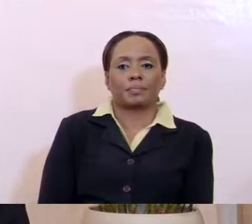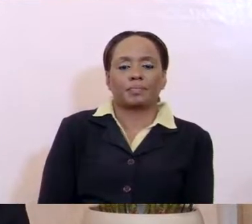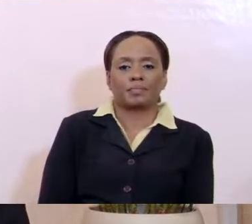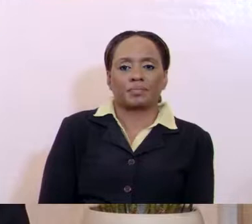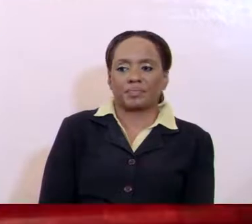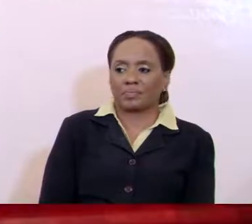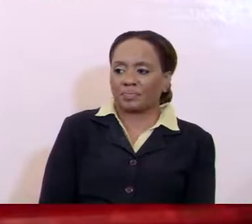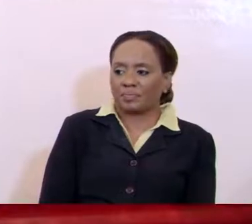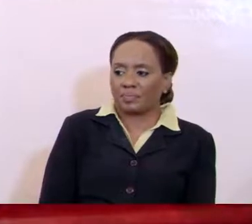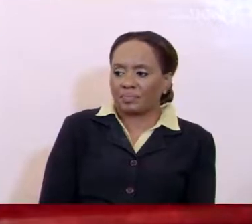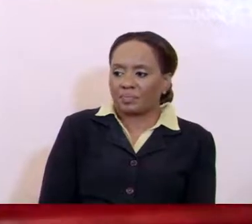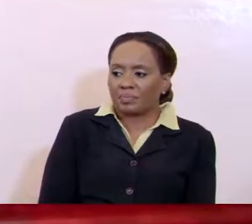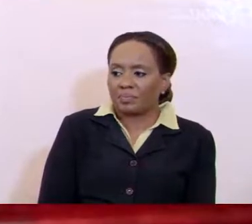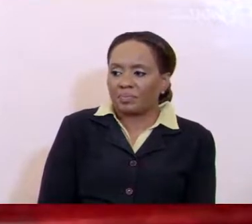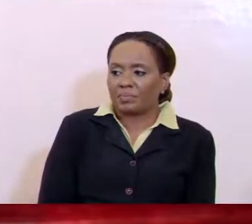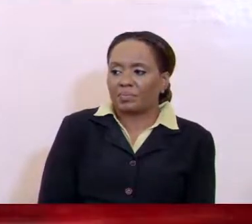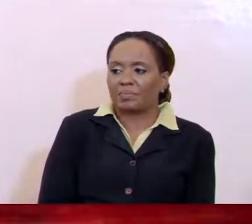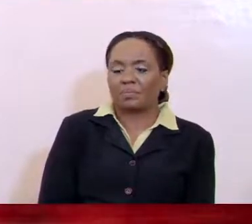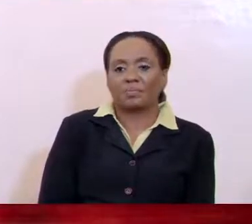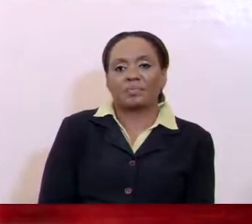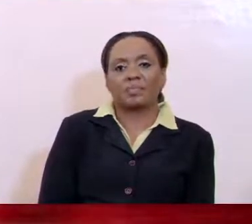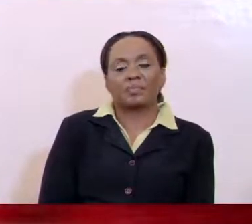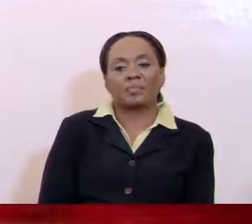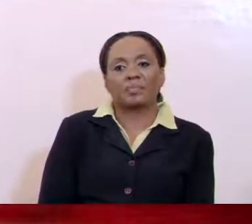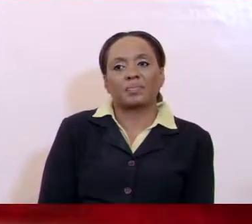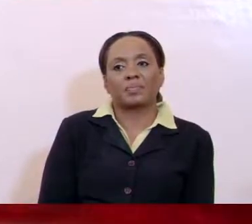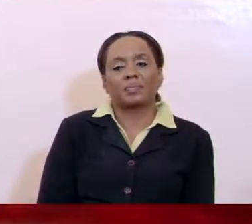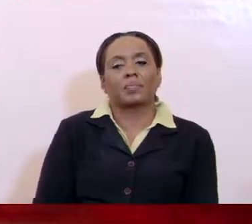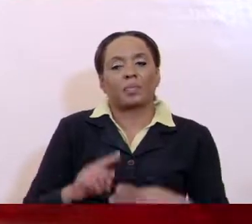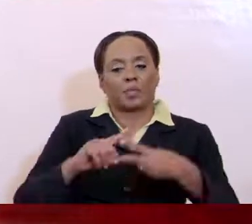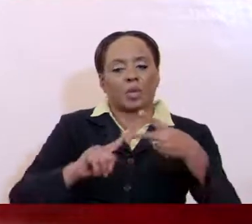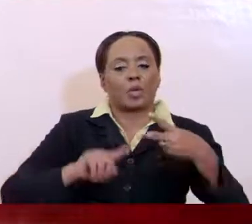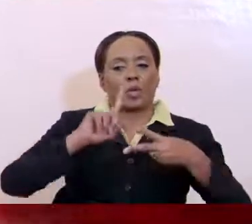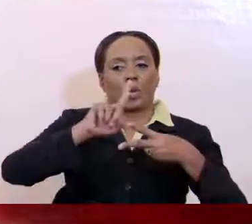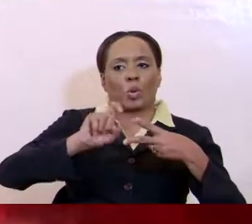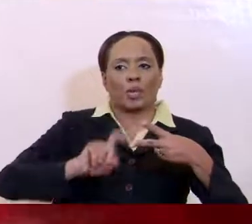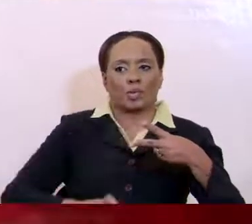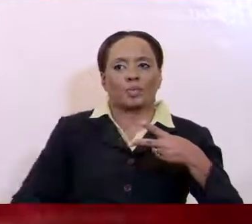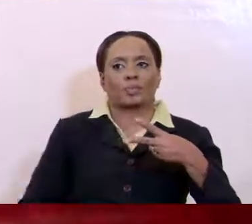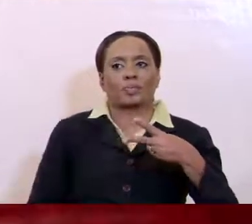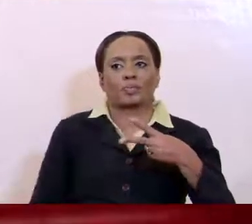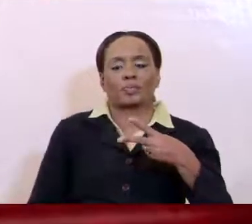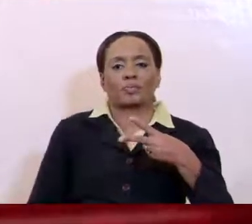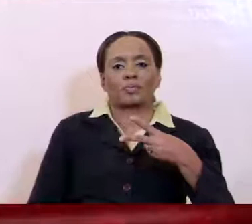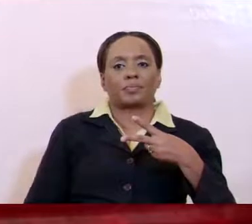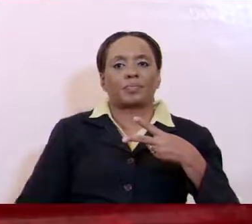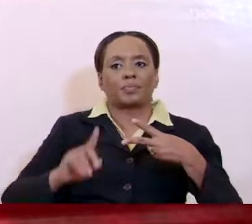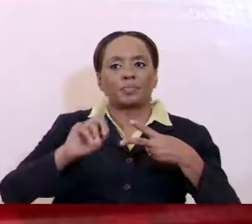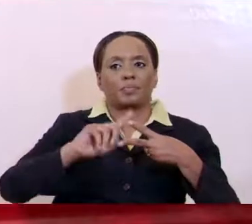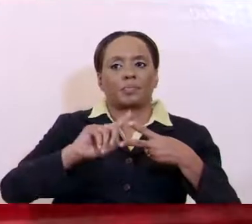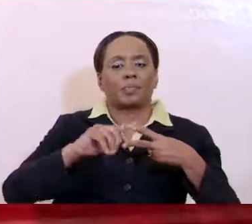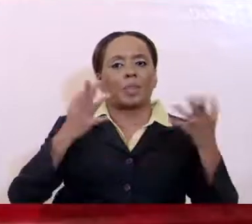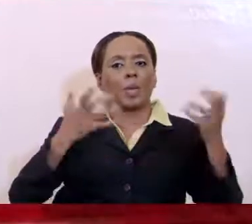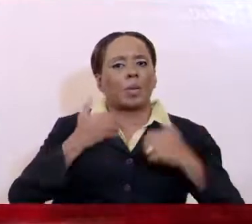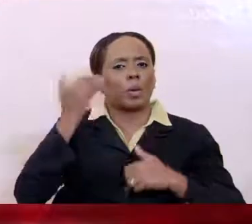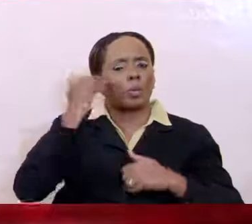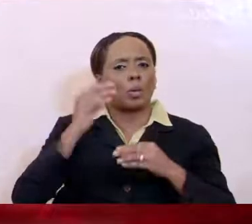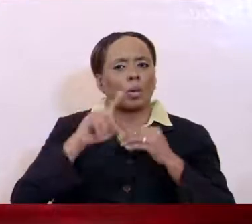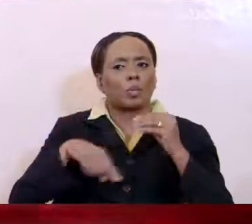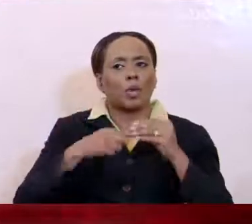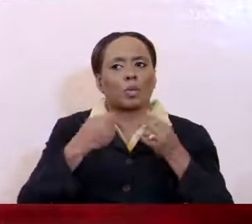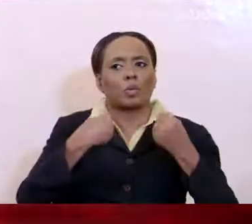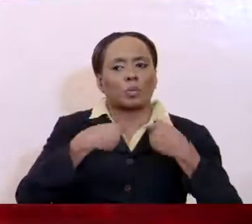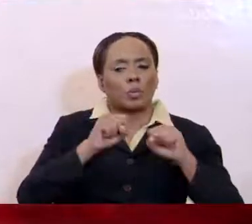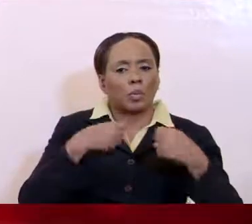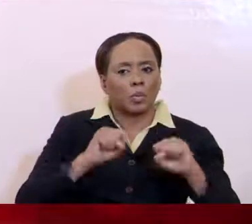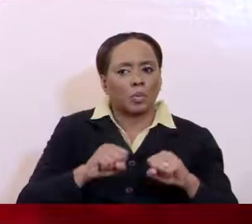Mr. AG, just two questions. The first, I would like some clarity as it relates to sports. We're trying to figure